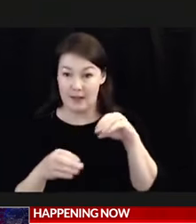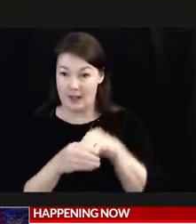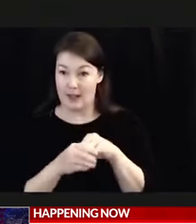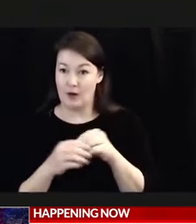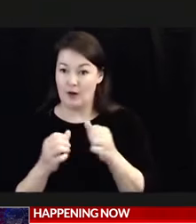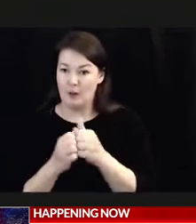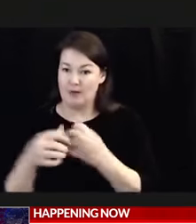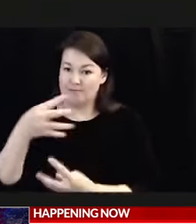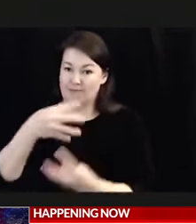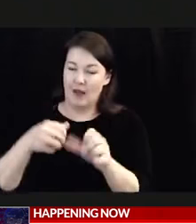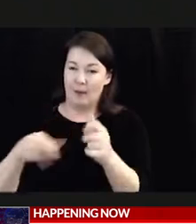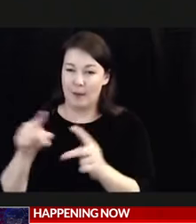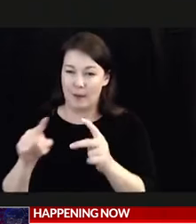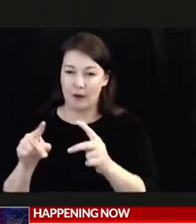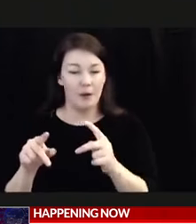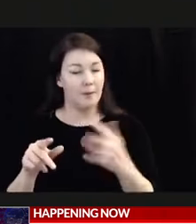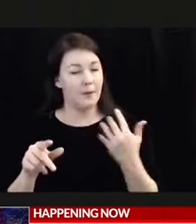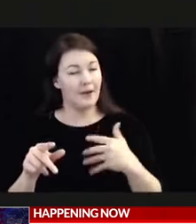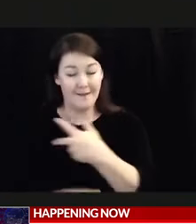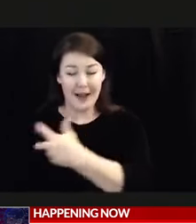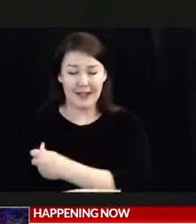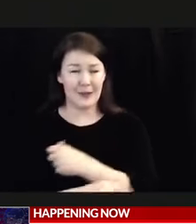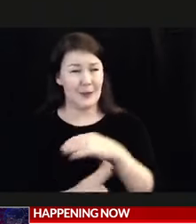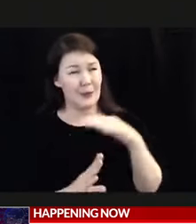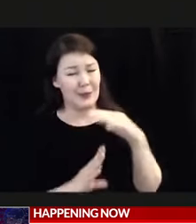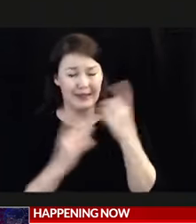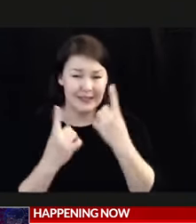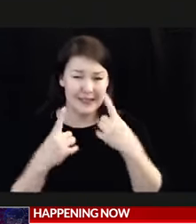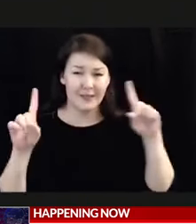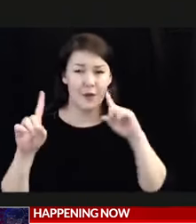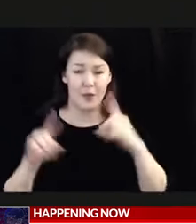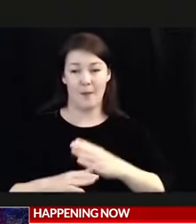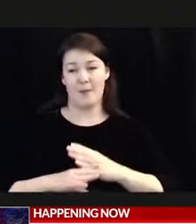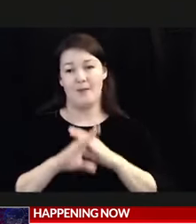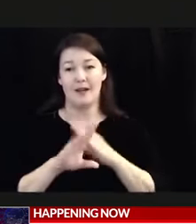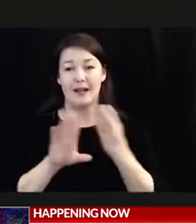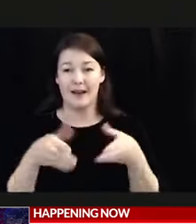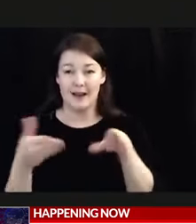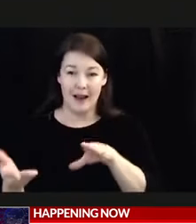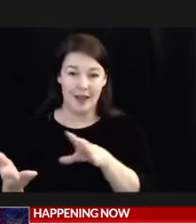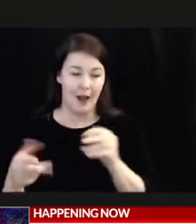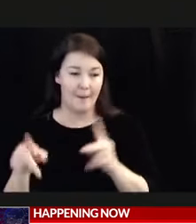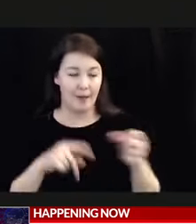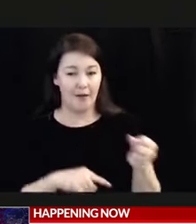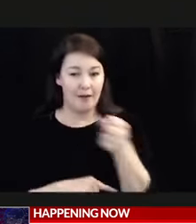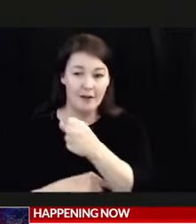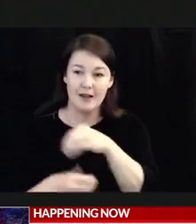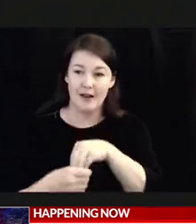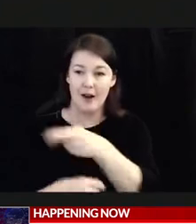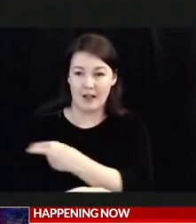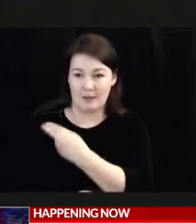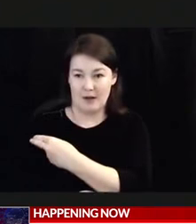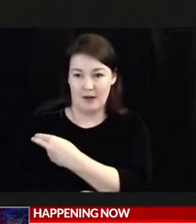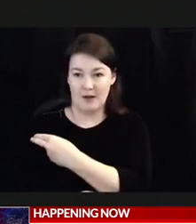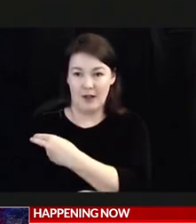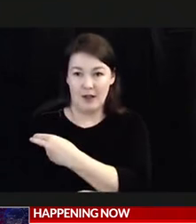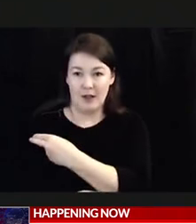the vaccine is so amazingly successful at preventing deaths and hospitalizations that we have the tools to end the